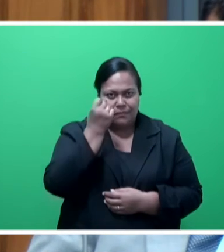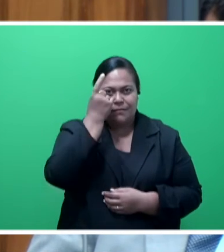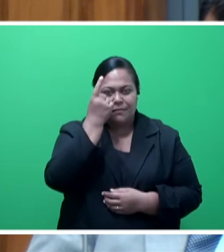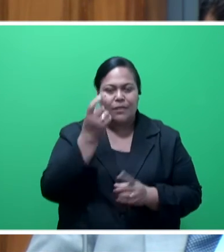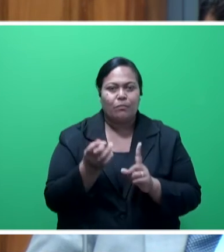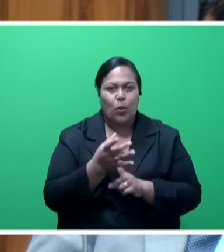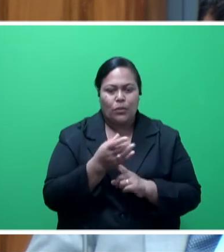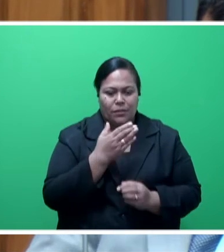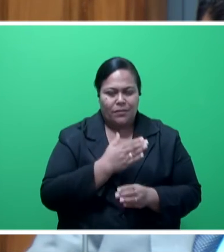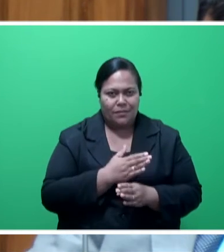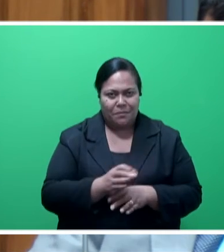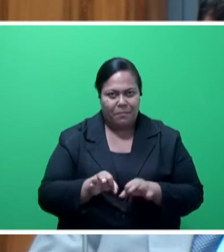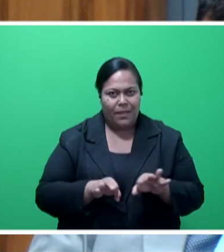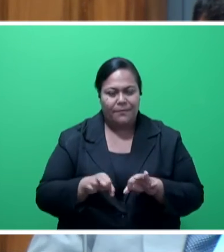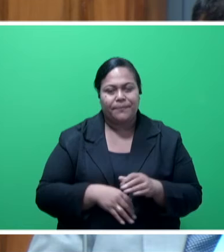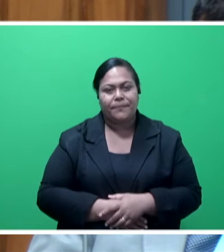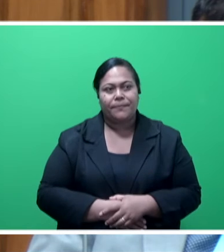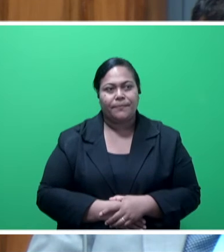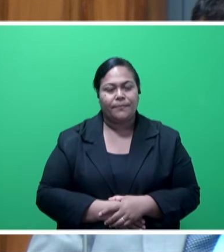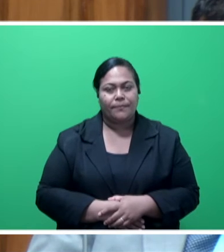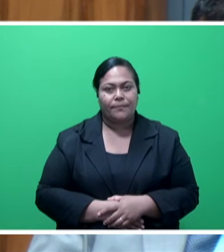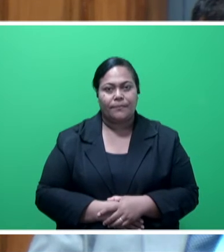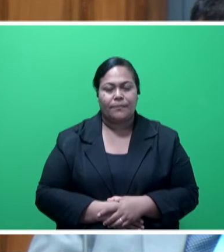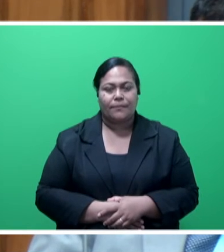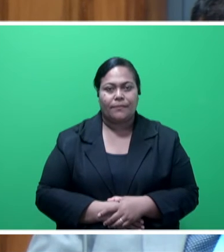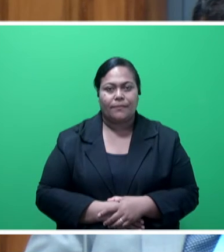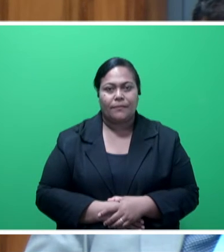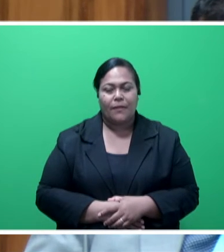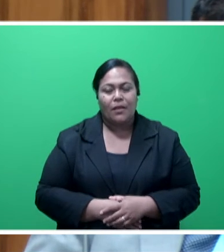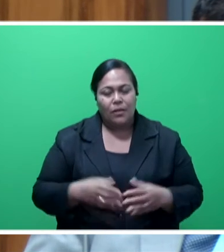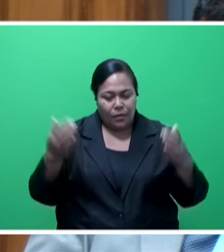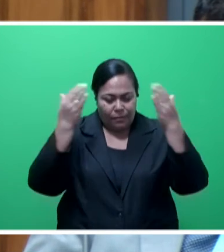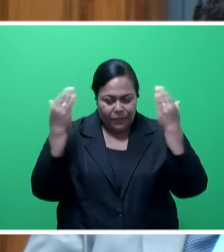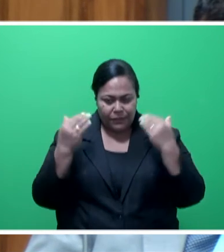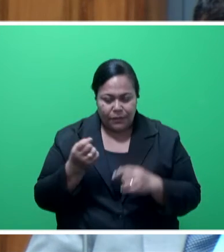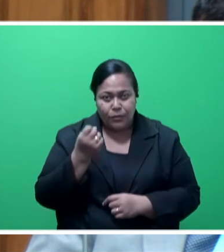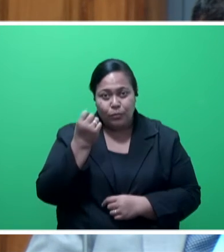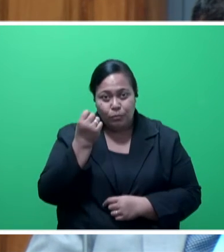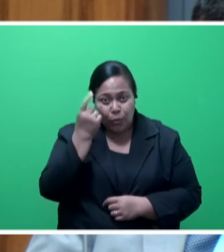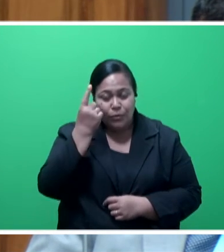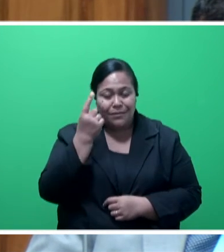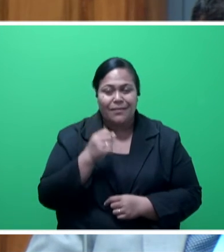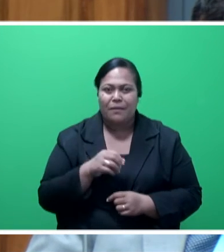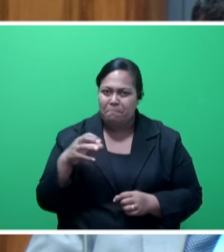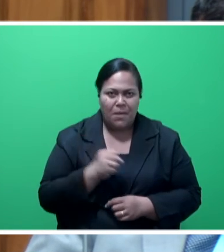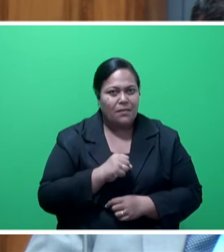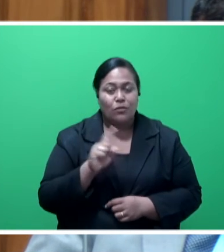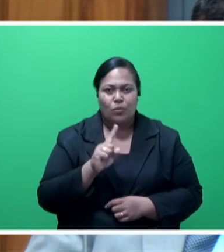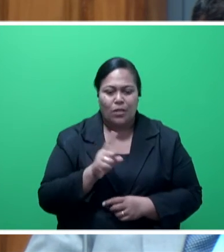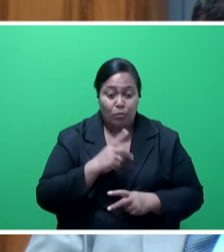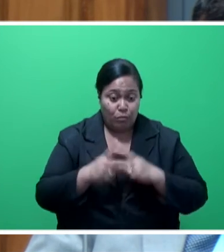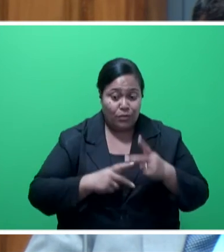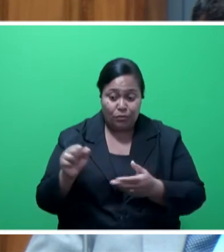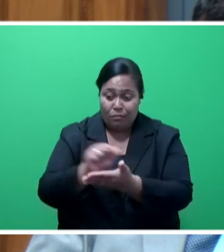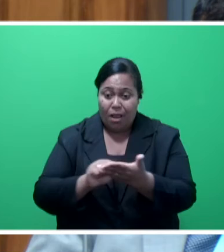important initiative. In a nutshell, Honourable Speaker, sir, it is important to understand that the process of securing raw materials